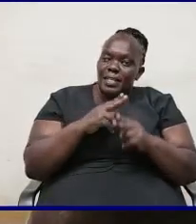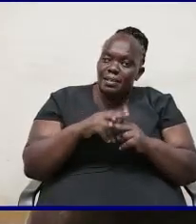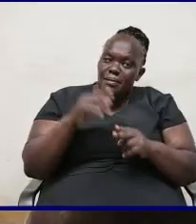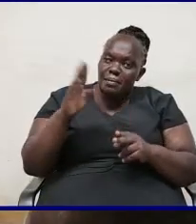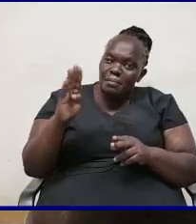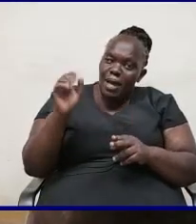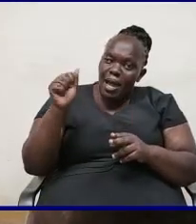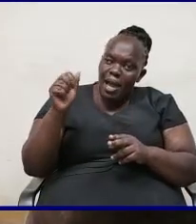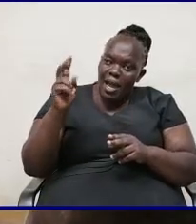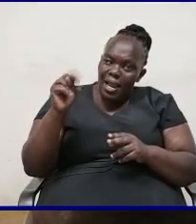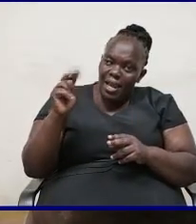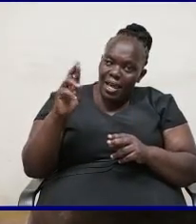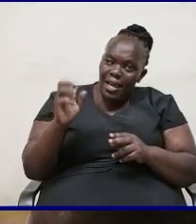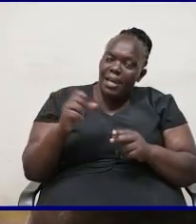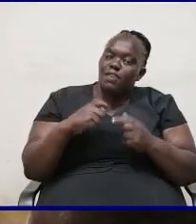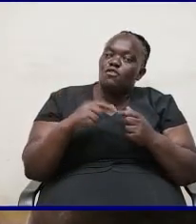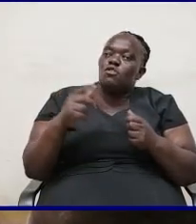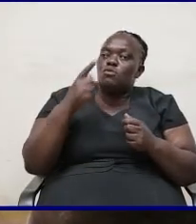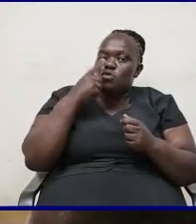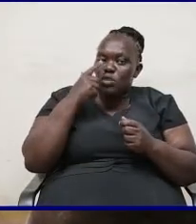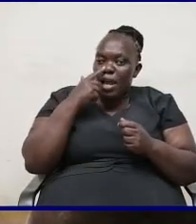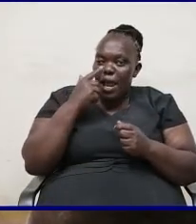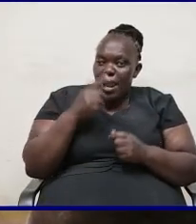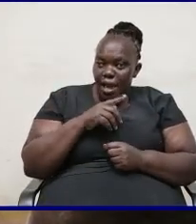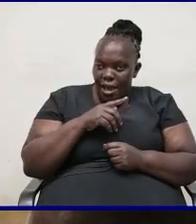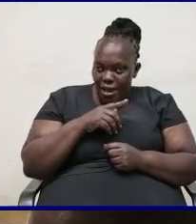name is Bernard Oloji from Uganda.